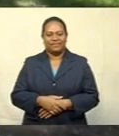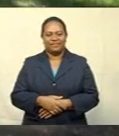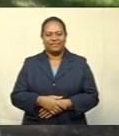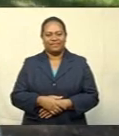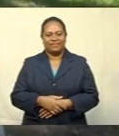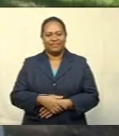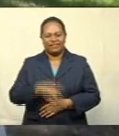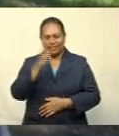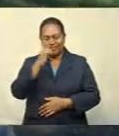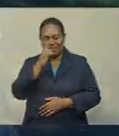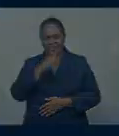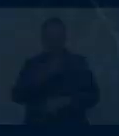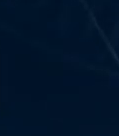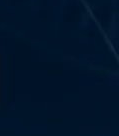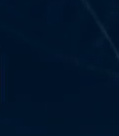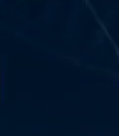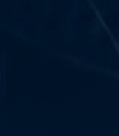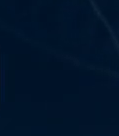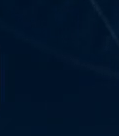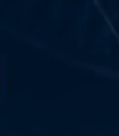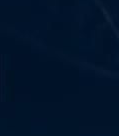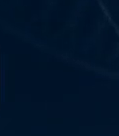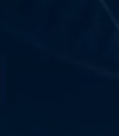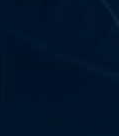people will be re-employed.